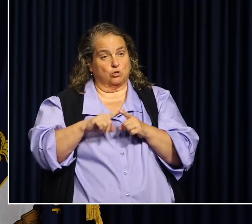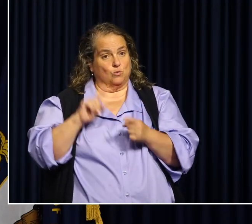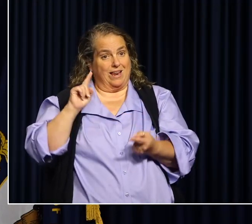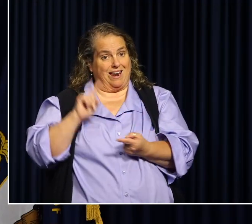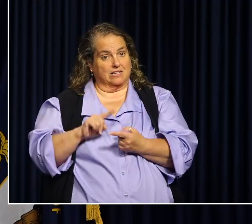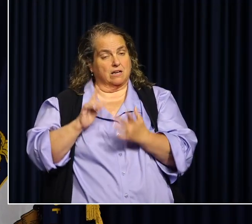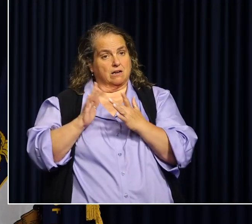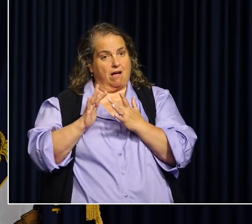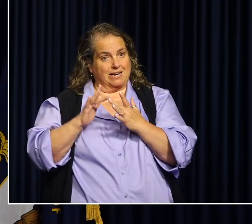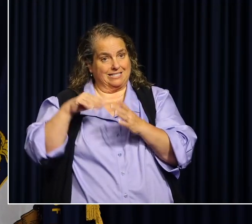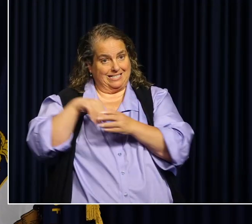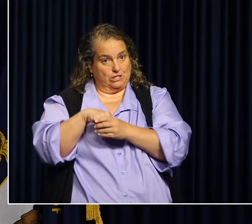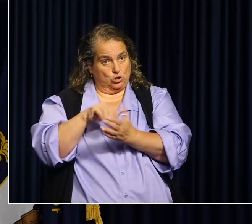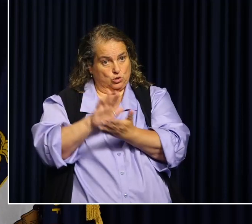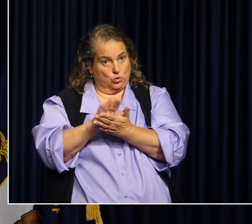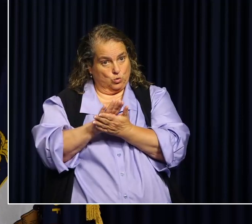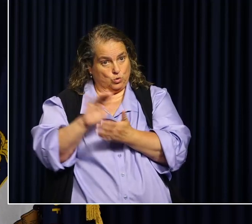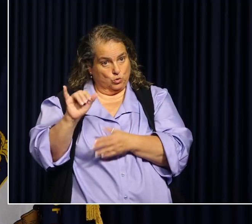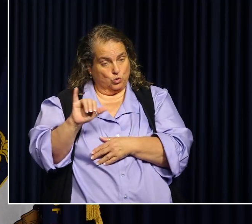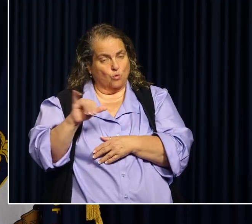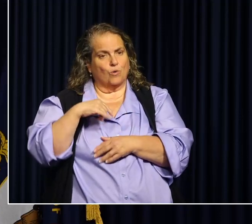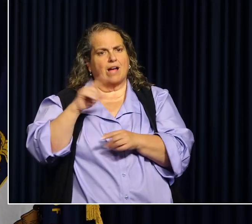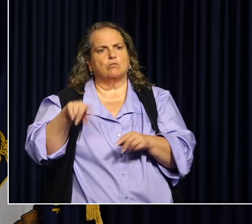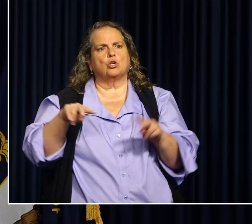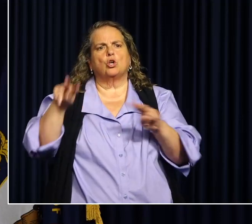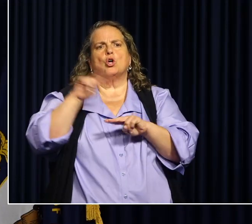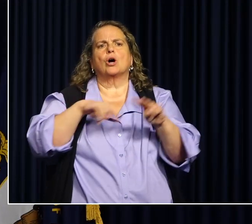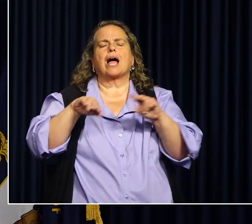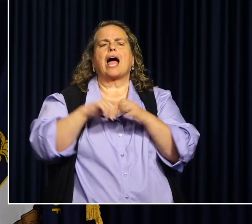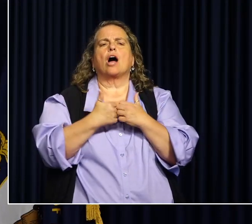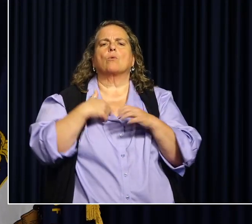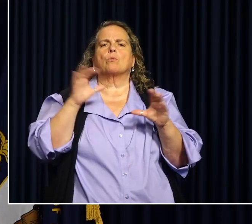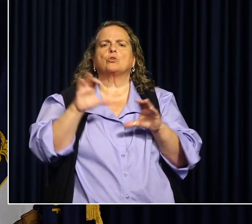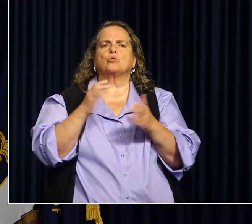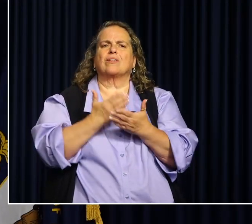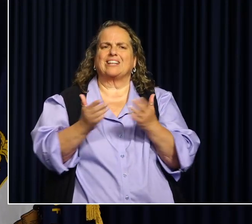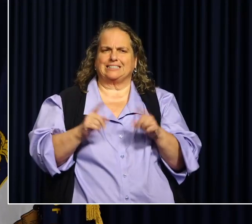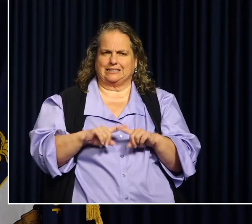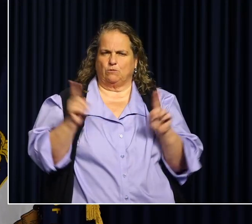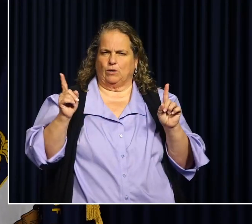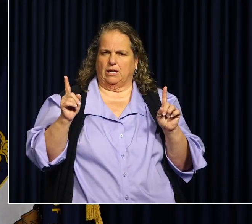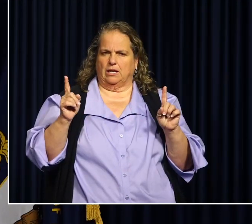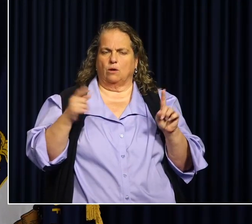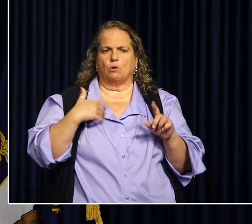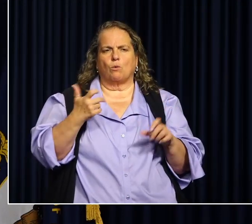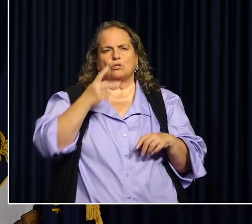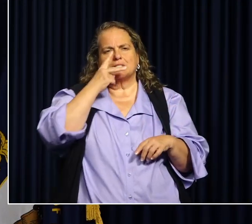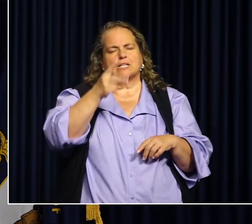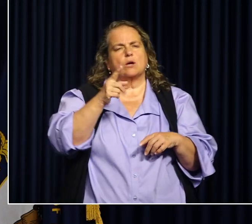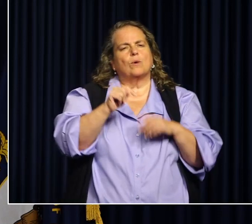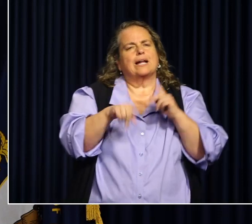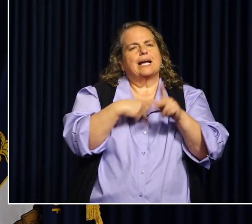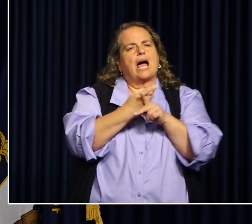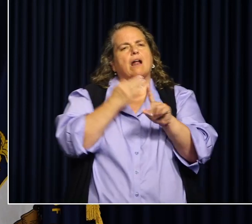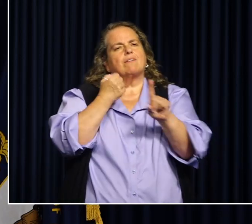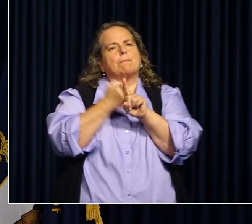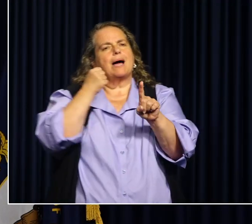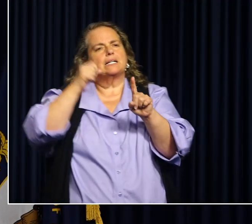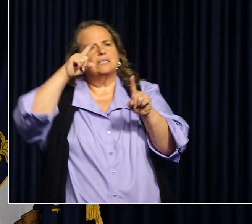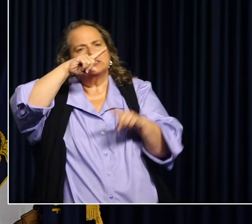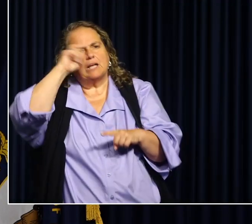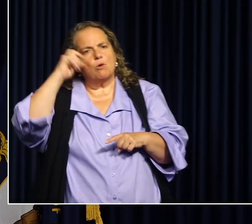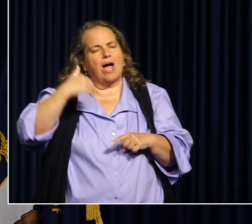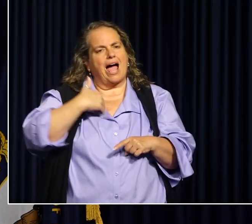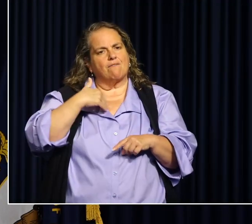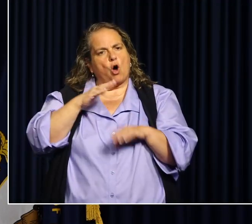too, as we're looking at how we're going to do things differently. We want to see what impact summer has on the virus. Right